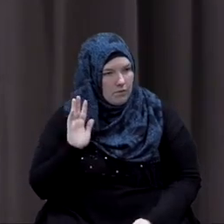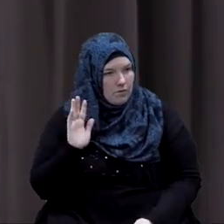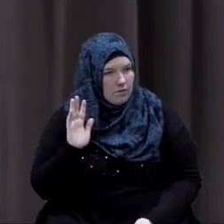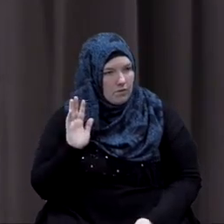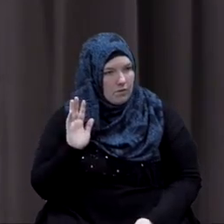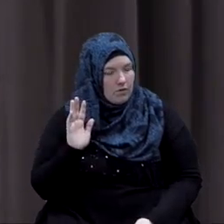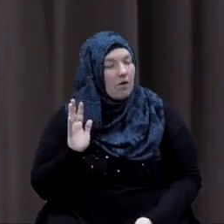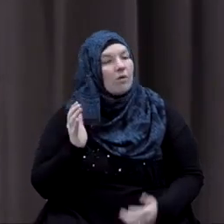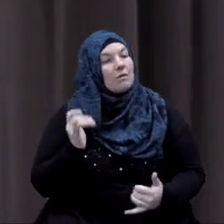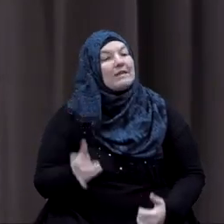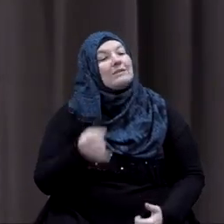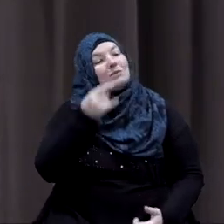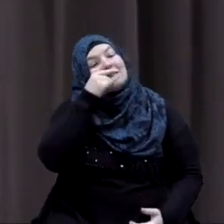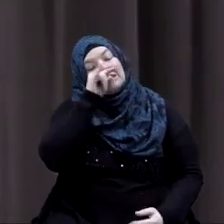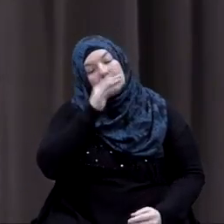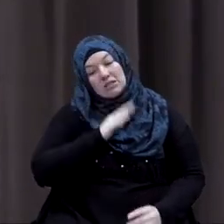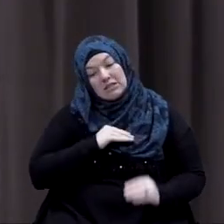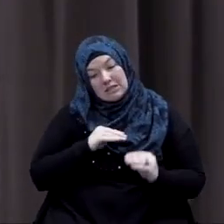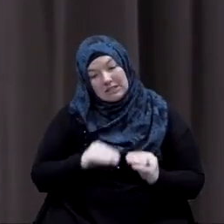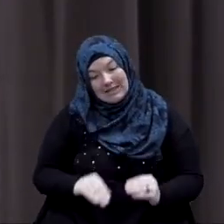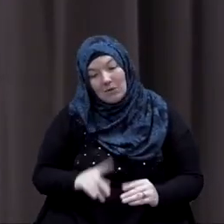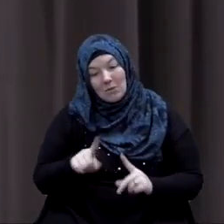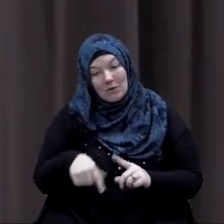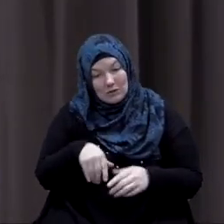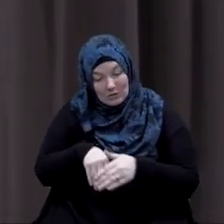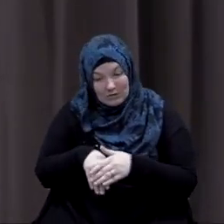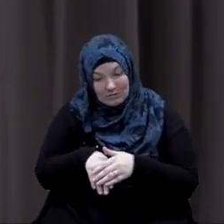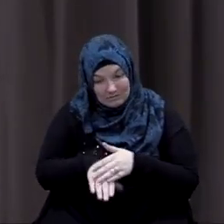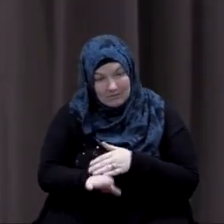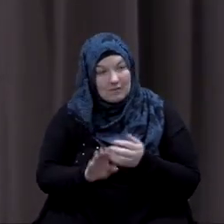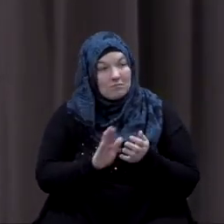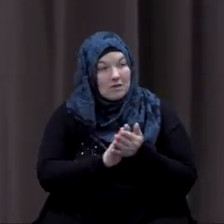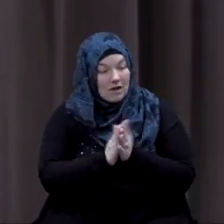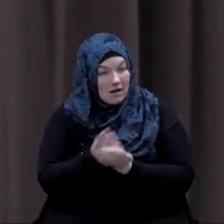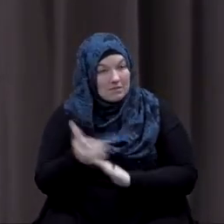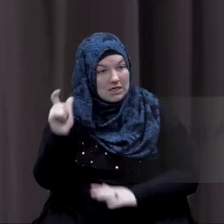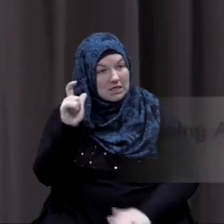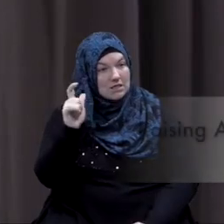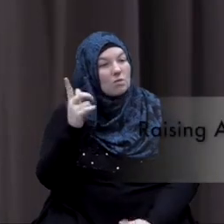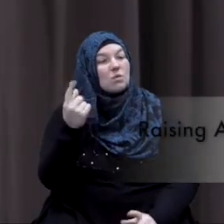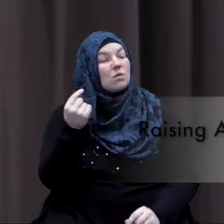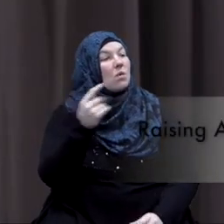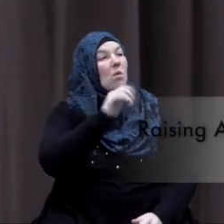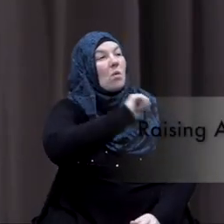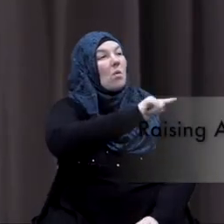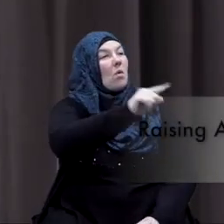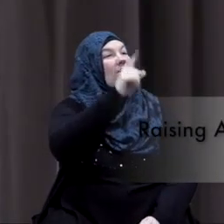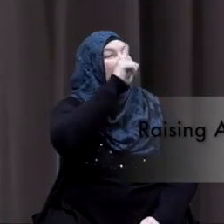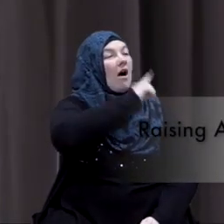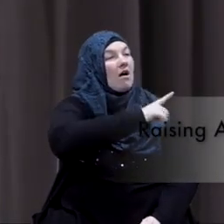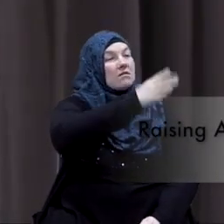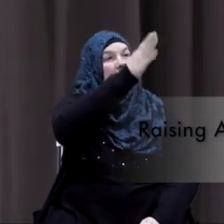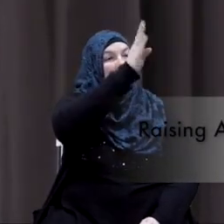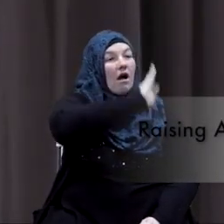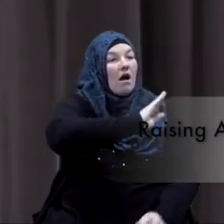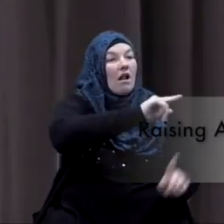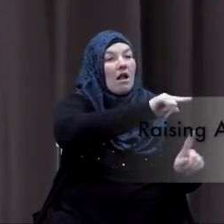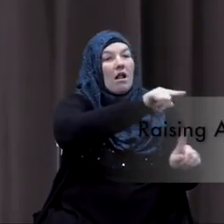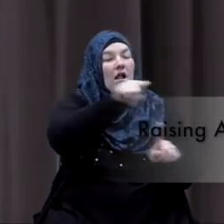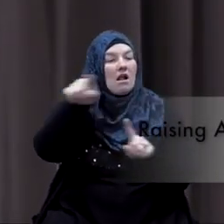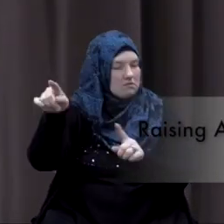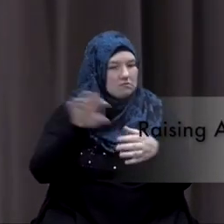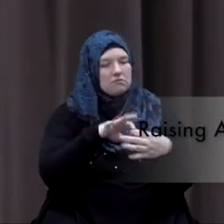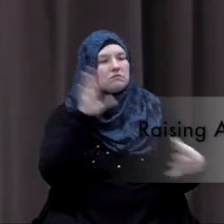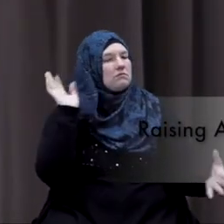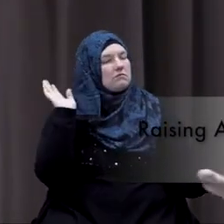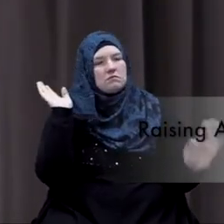We need to teach our kids that when you enter Islam, you divorce all gods. The kalima